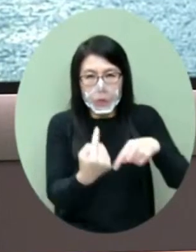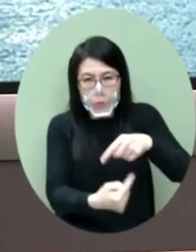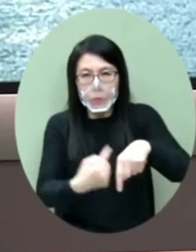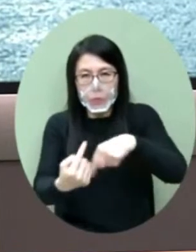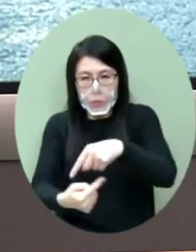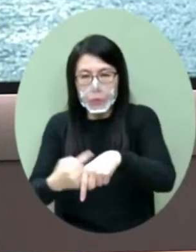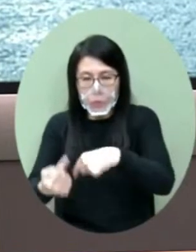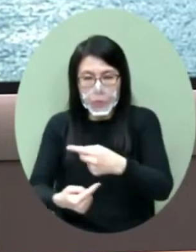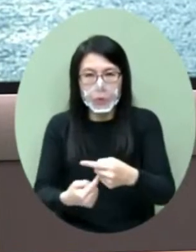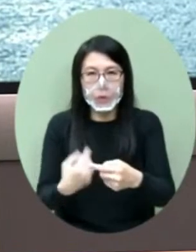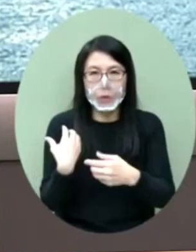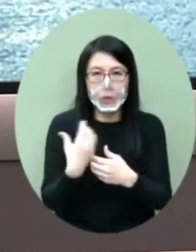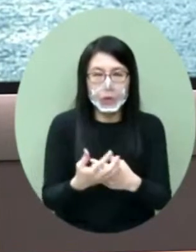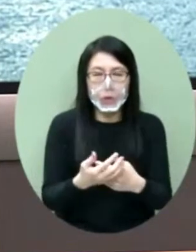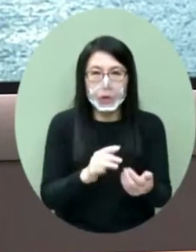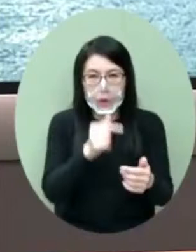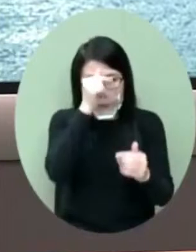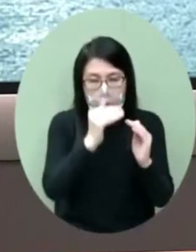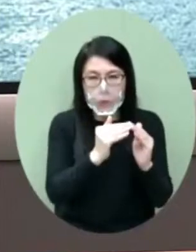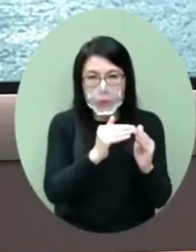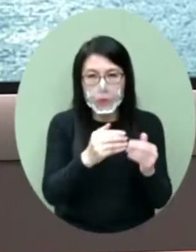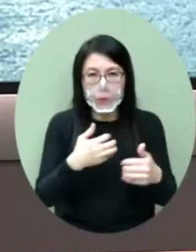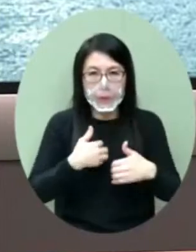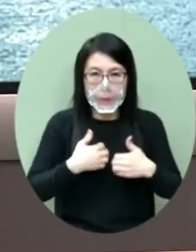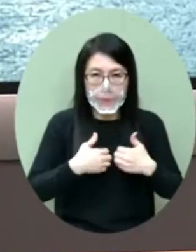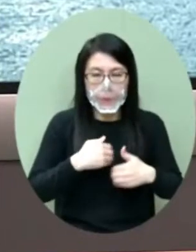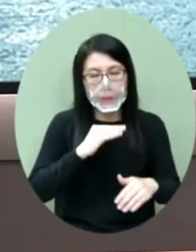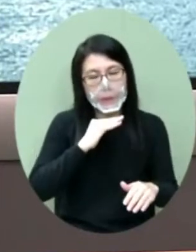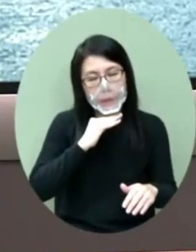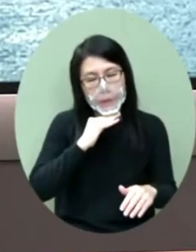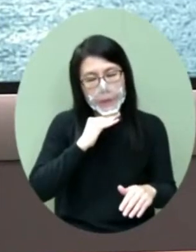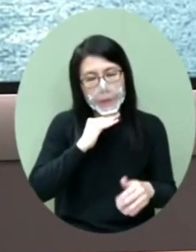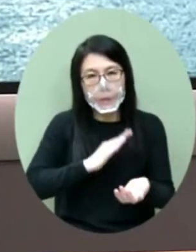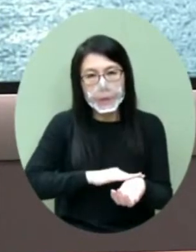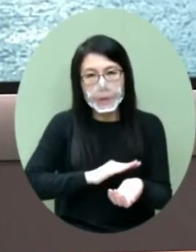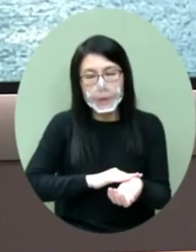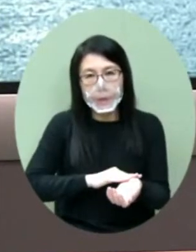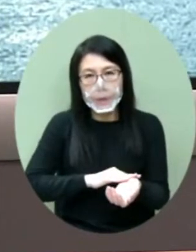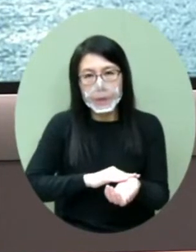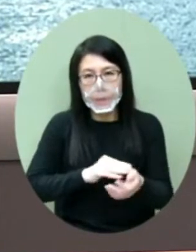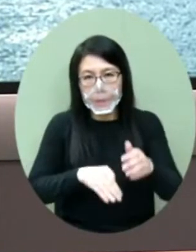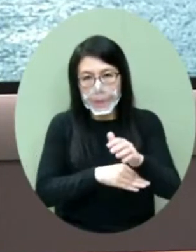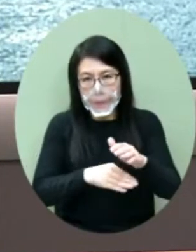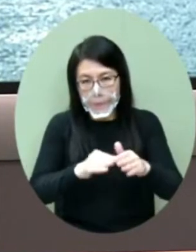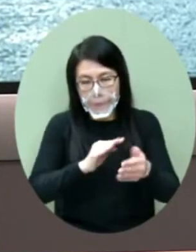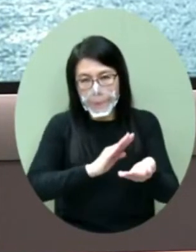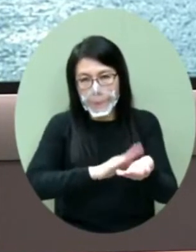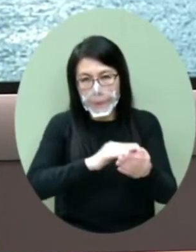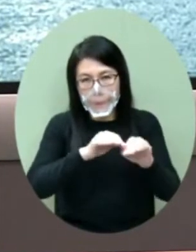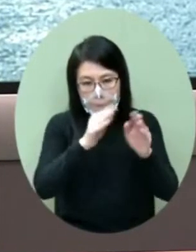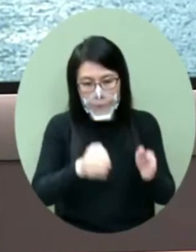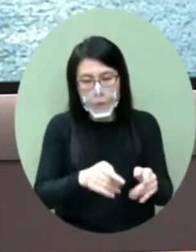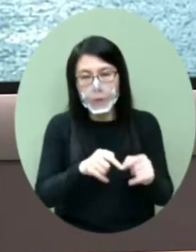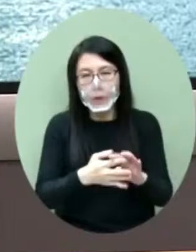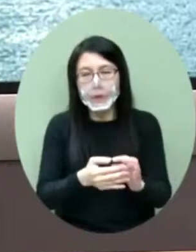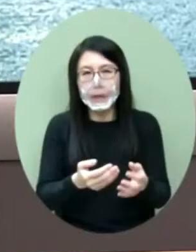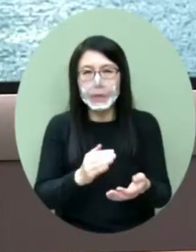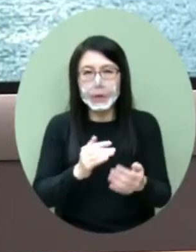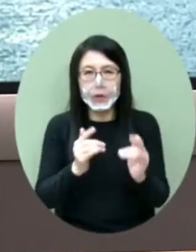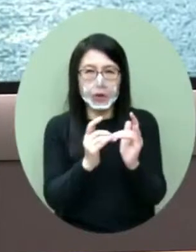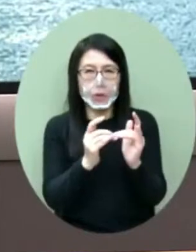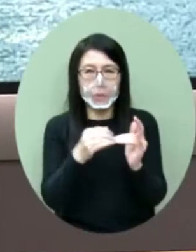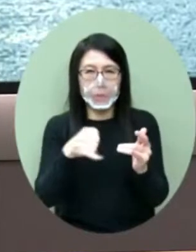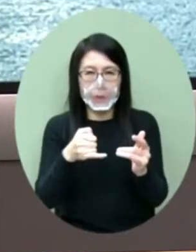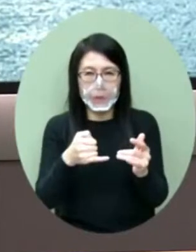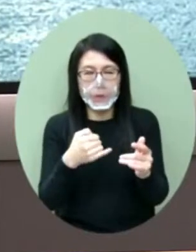the infected elderly were waiting to be admitted at